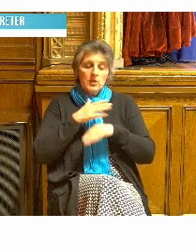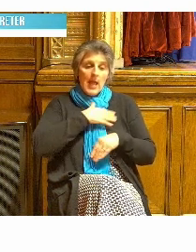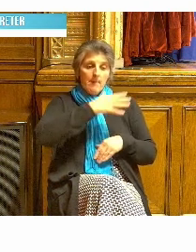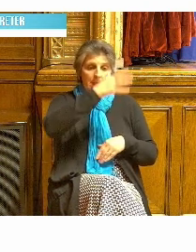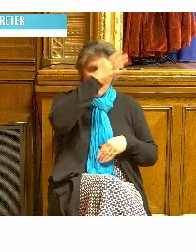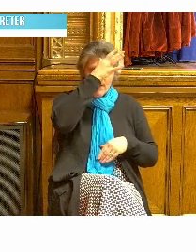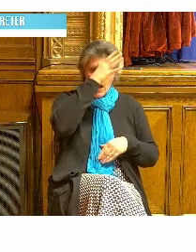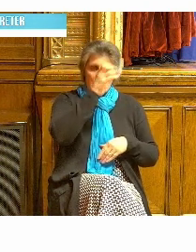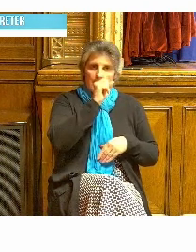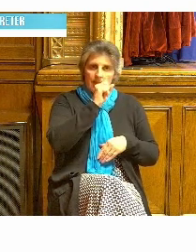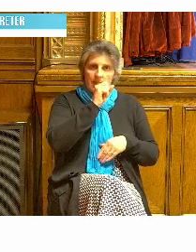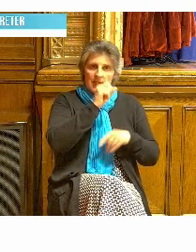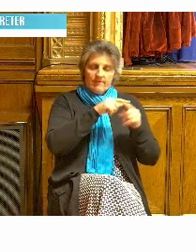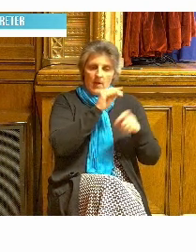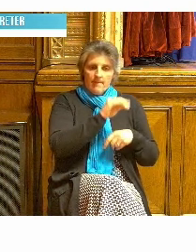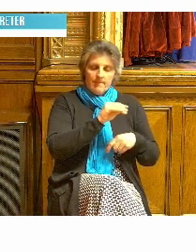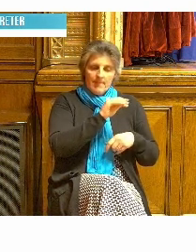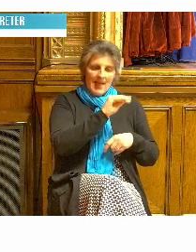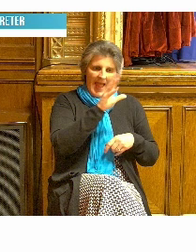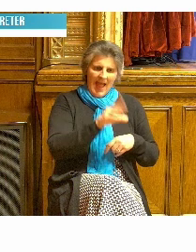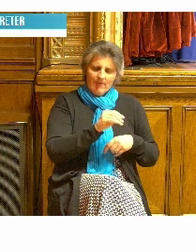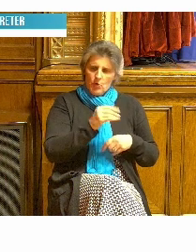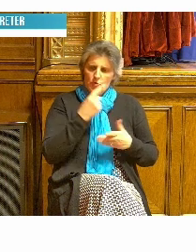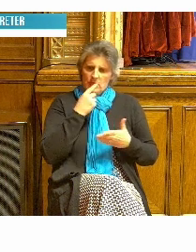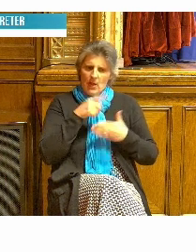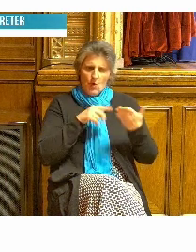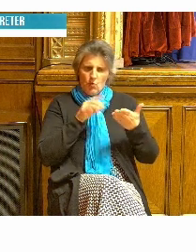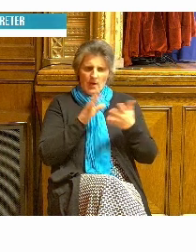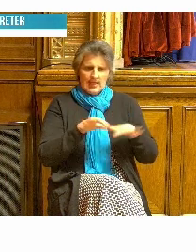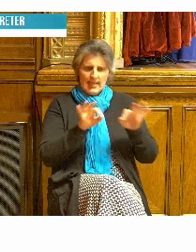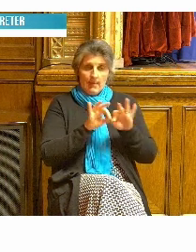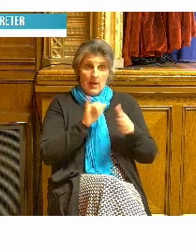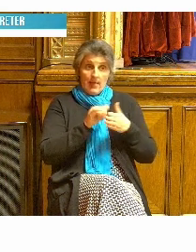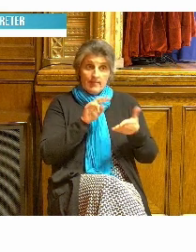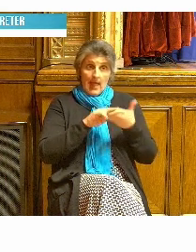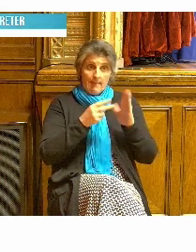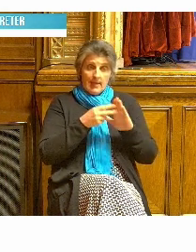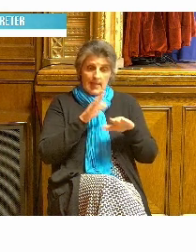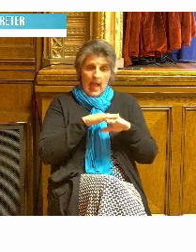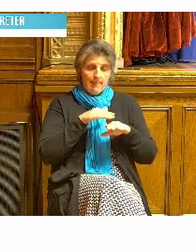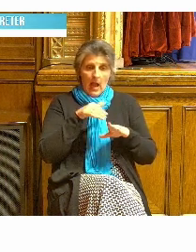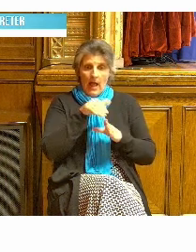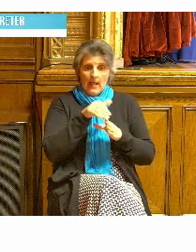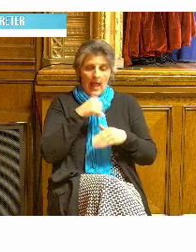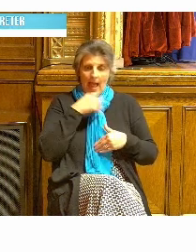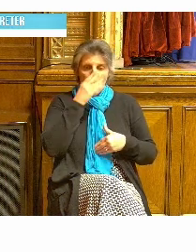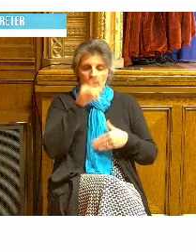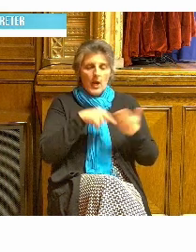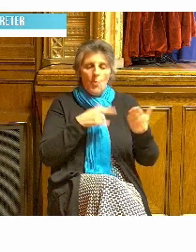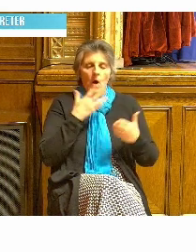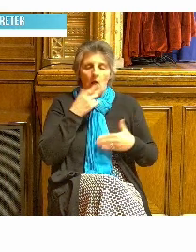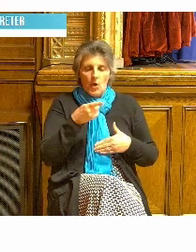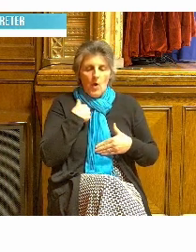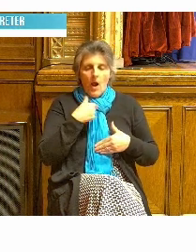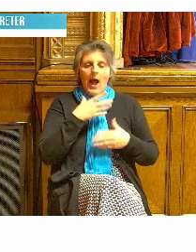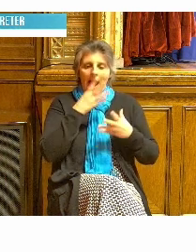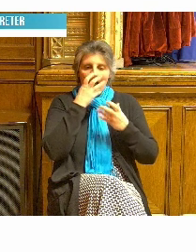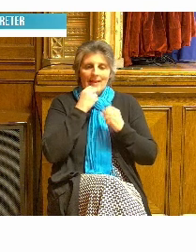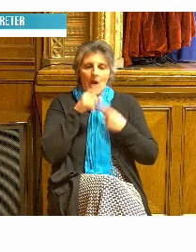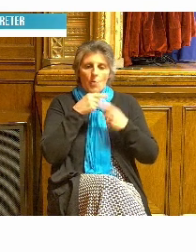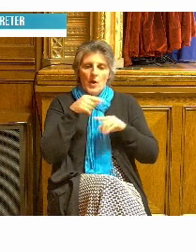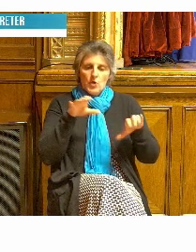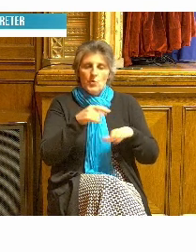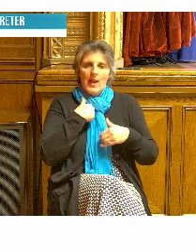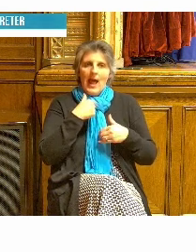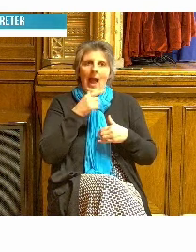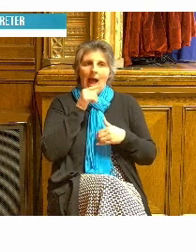from Tanzania, Africa. And you say, well, what does that matter? That means I'm pretty much on the line. I don't care what color you are. I care what you're doing. I